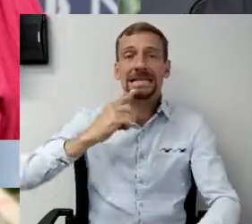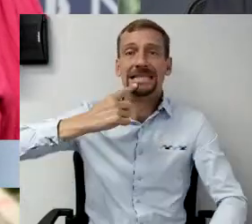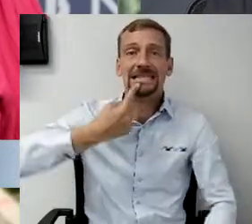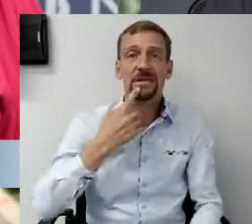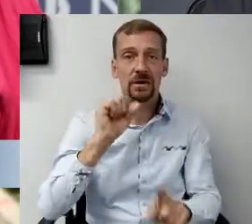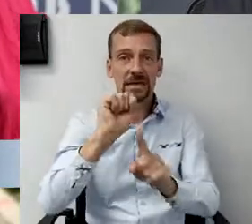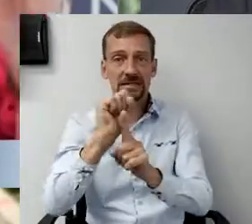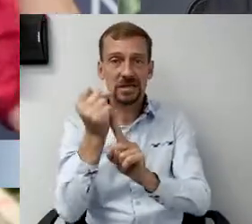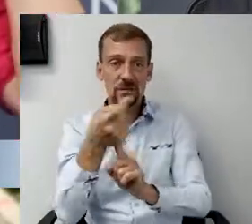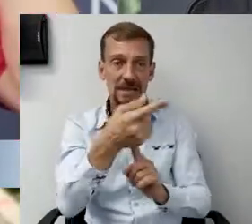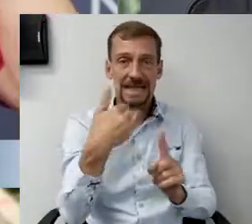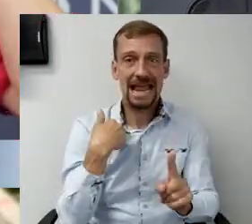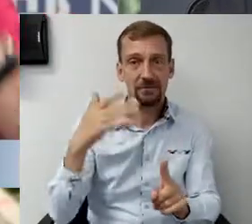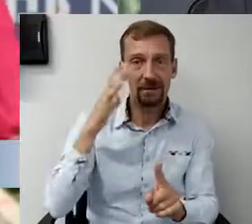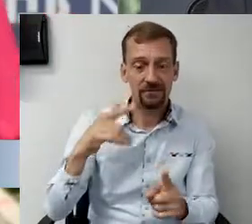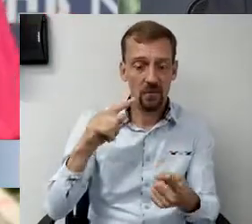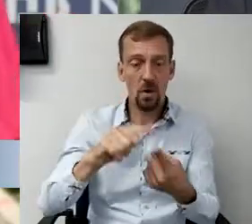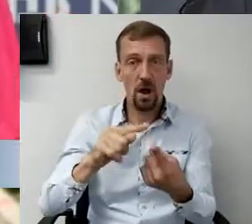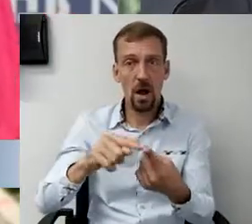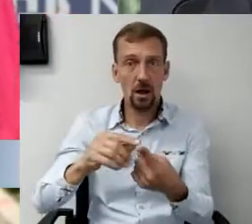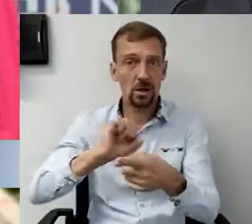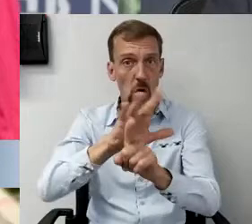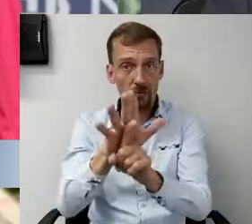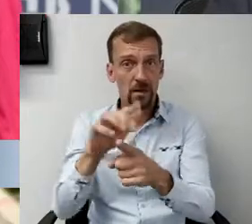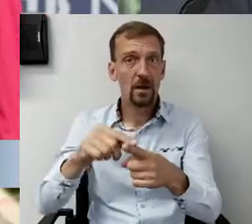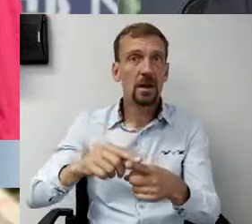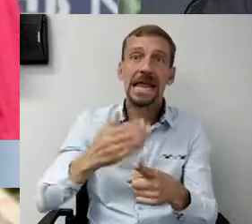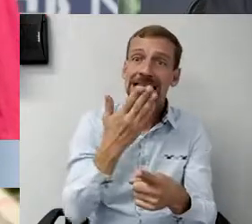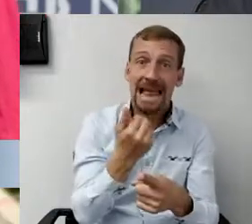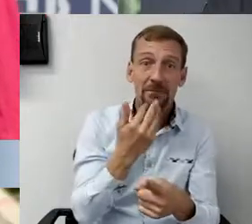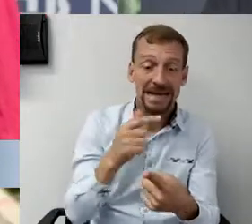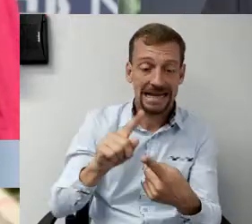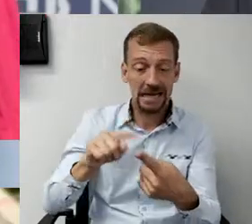So diabetes, high blood pressure,